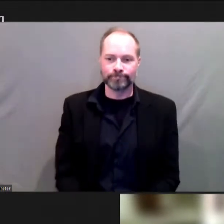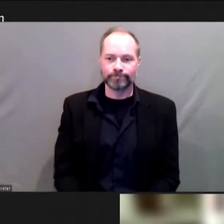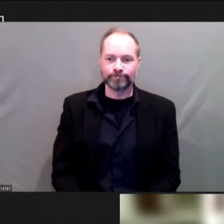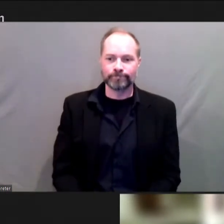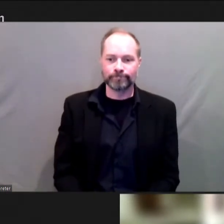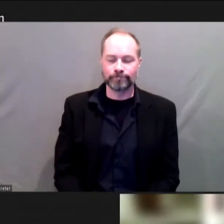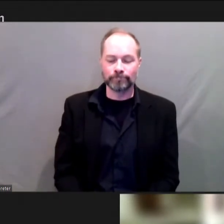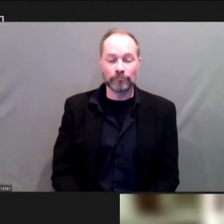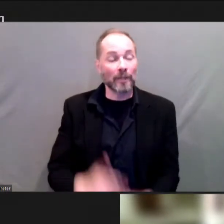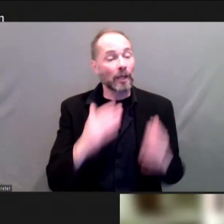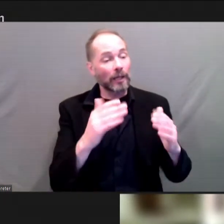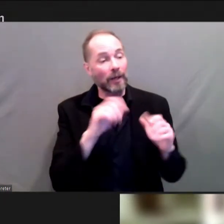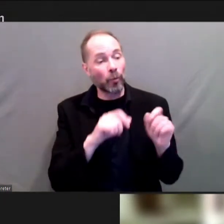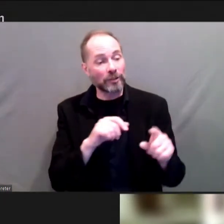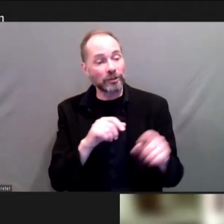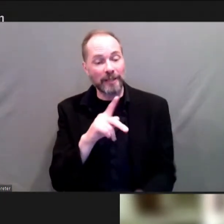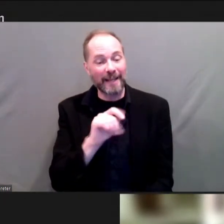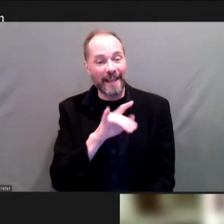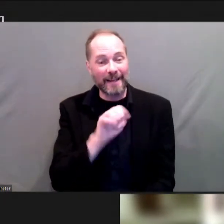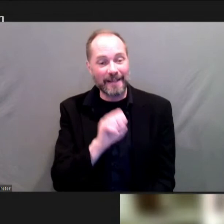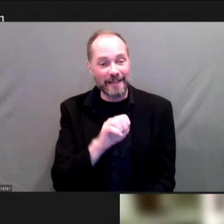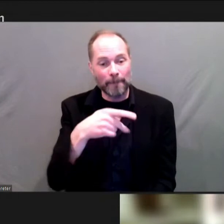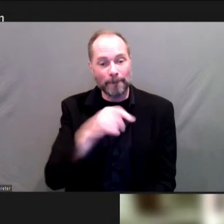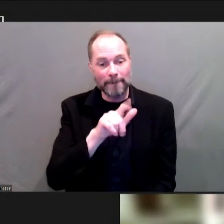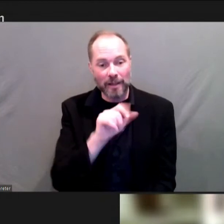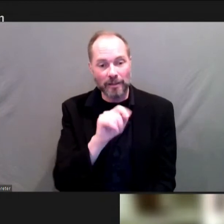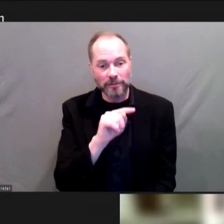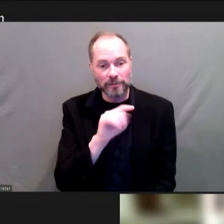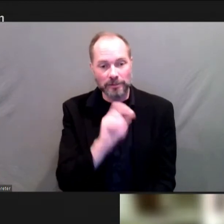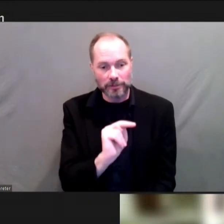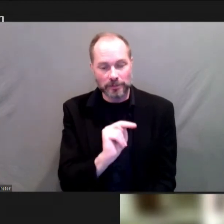Our next question is from Katie Pelton. Go ahead, Katie.